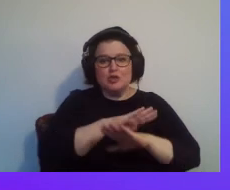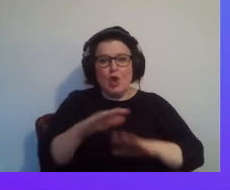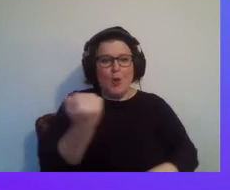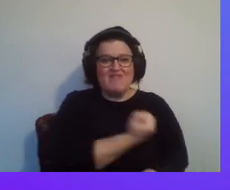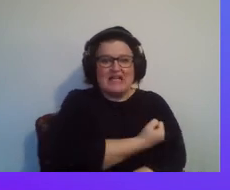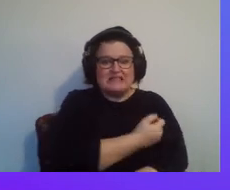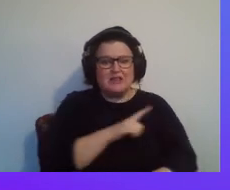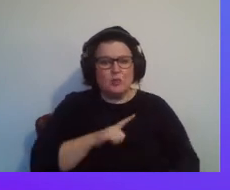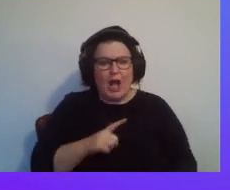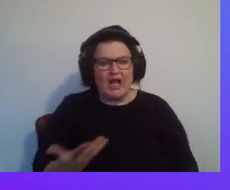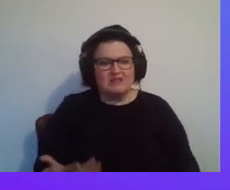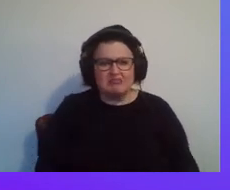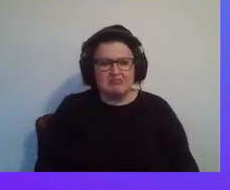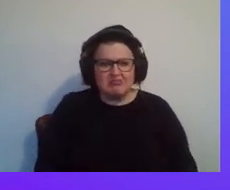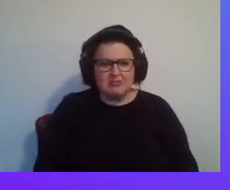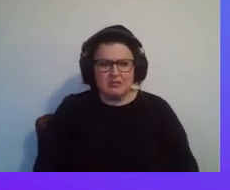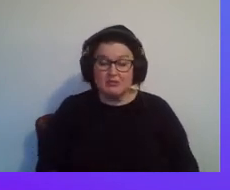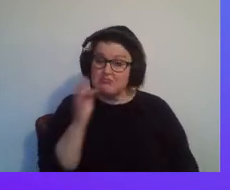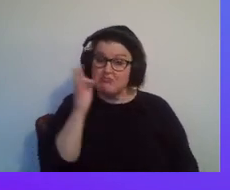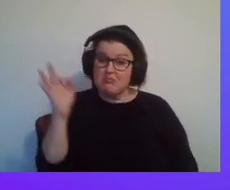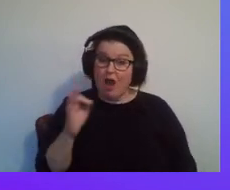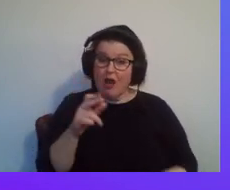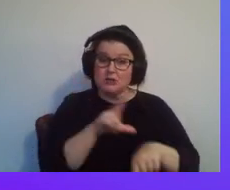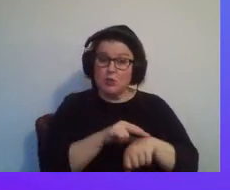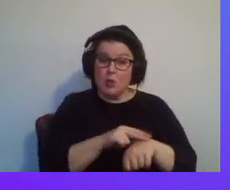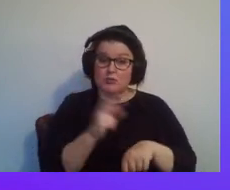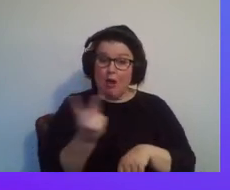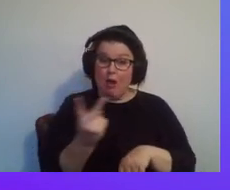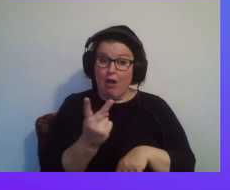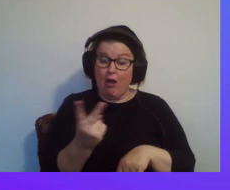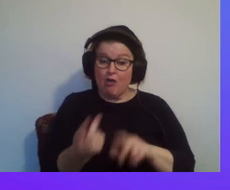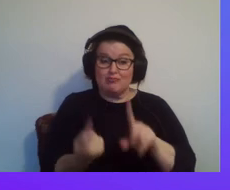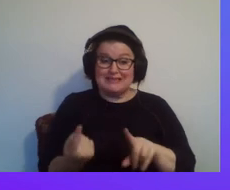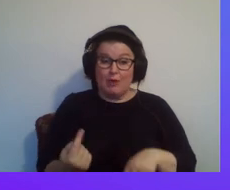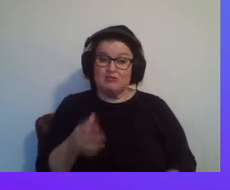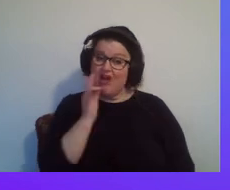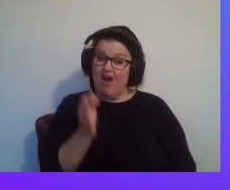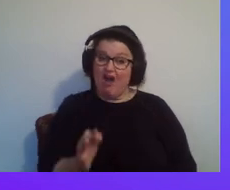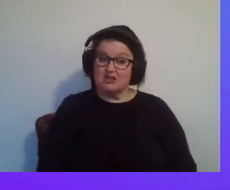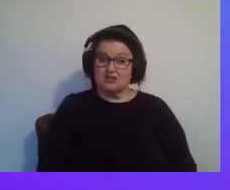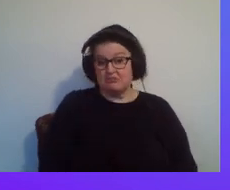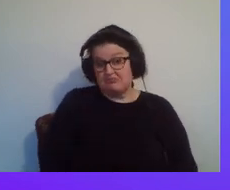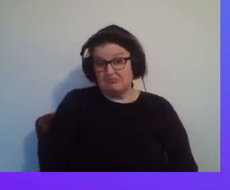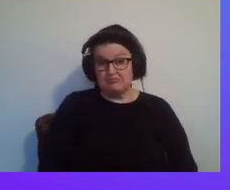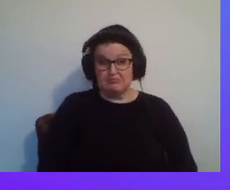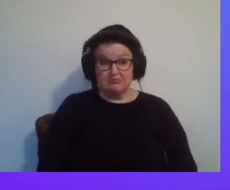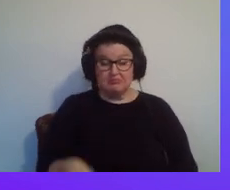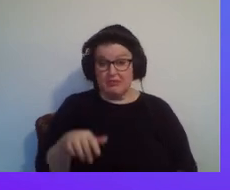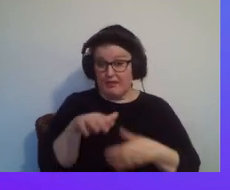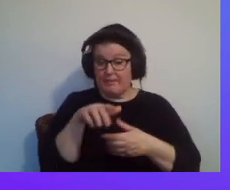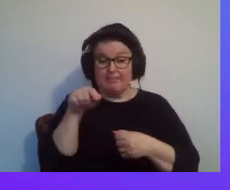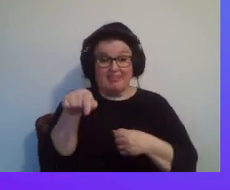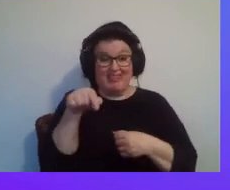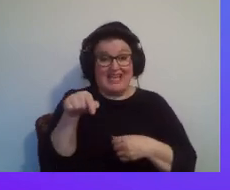So I'm going to ask the doctors to respond to this, because I know they've been doing more research. But again, this is an area where